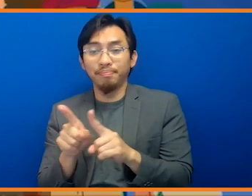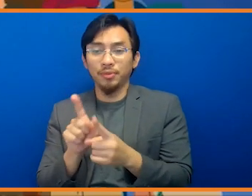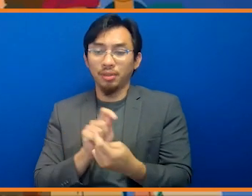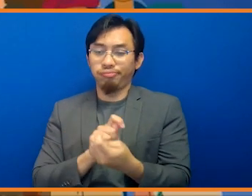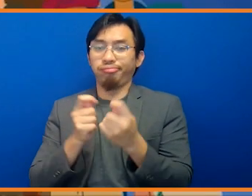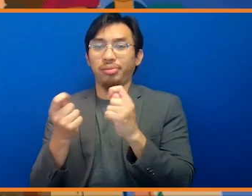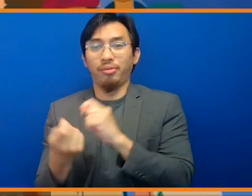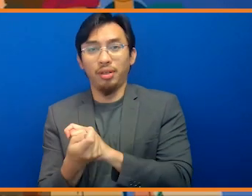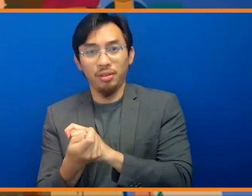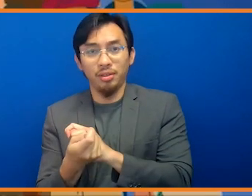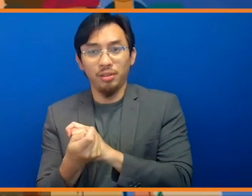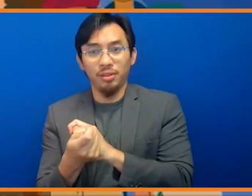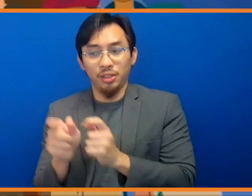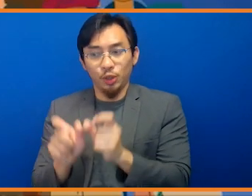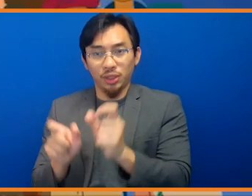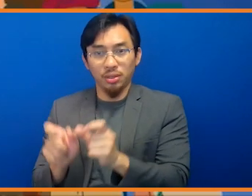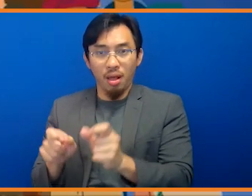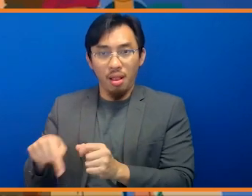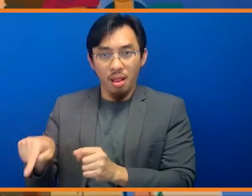reform.